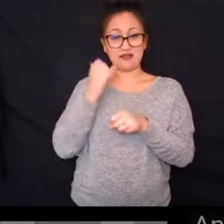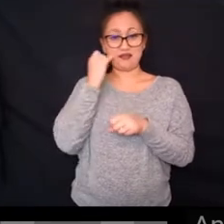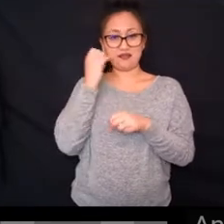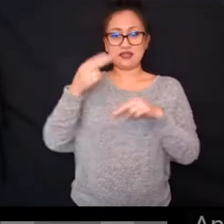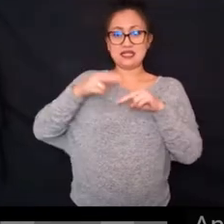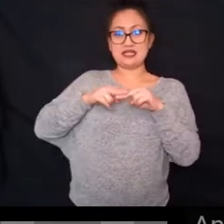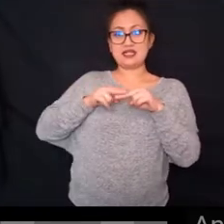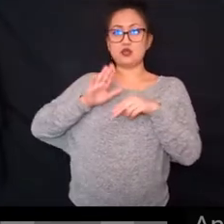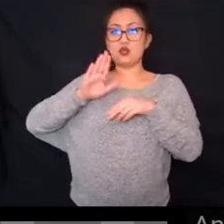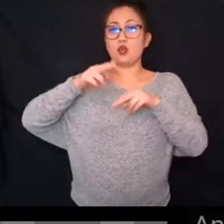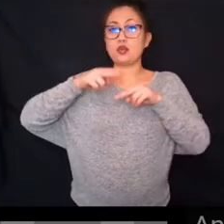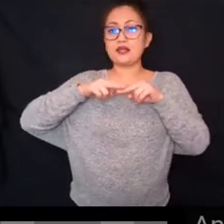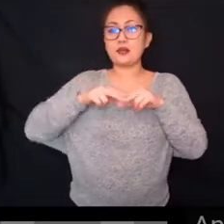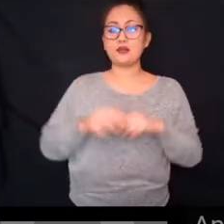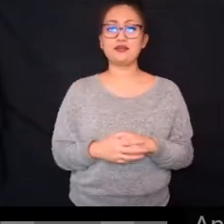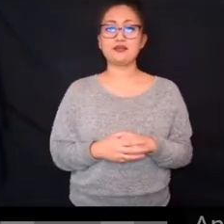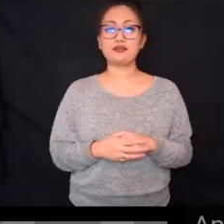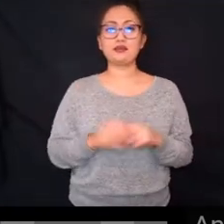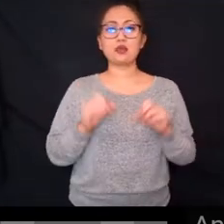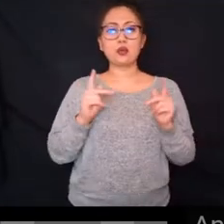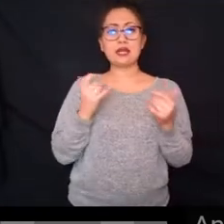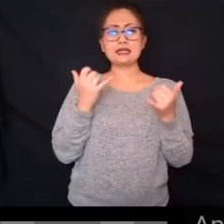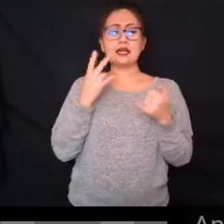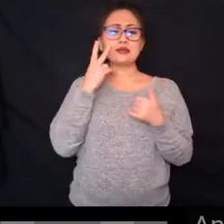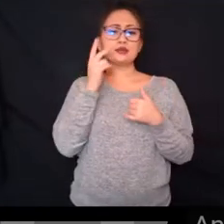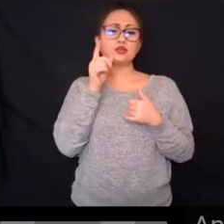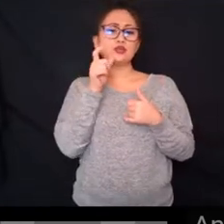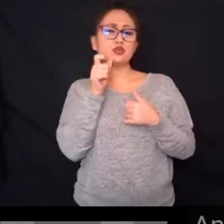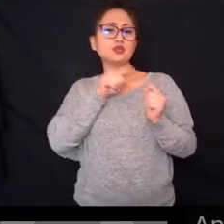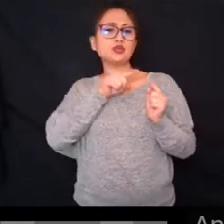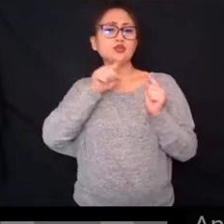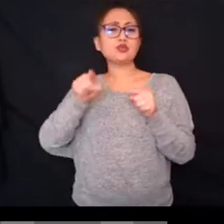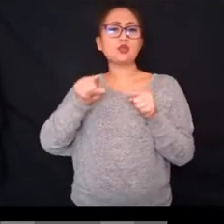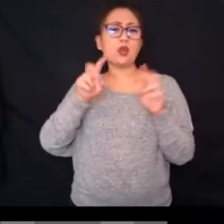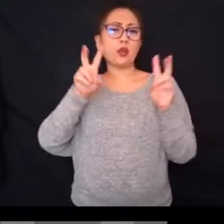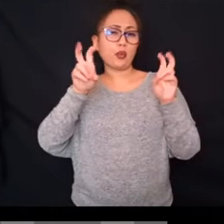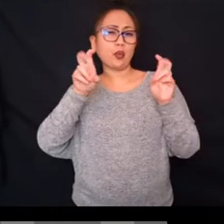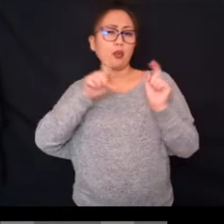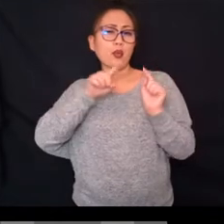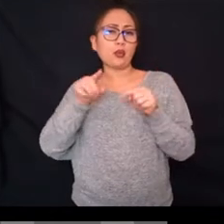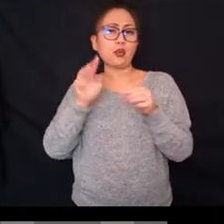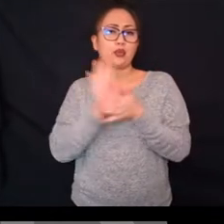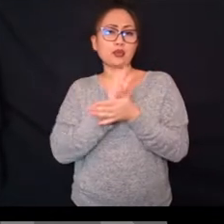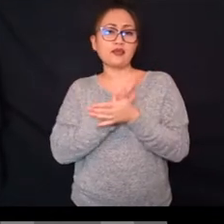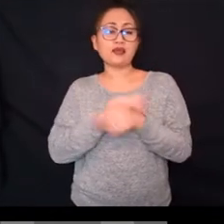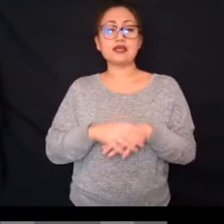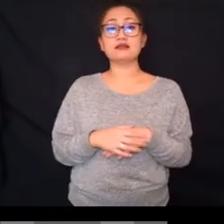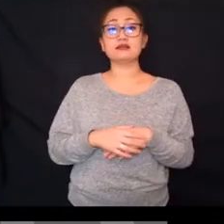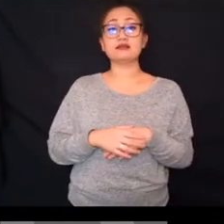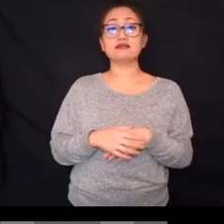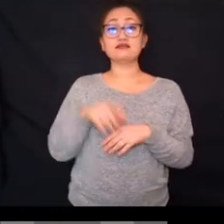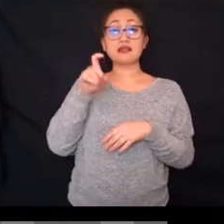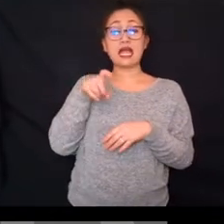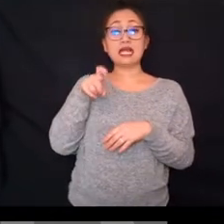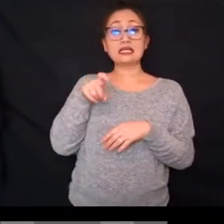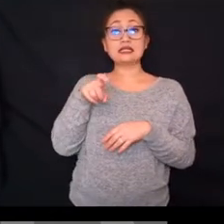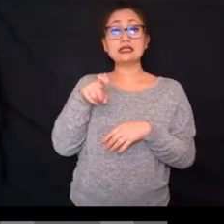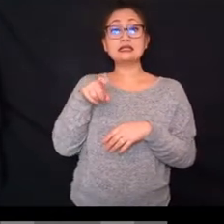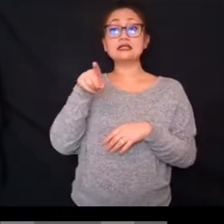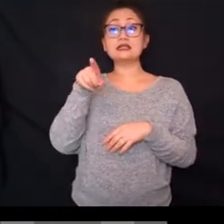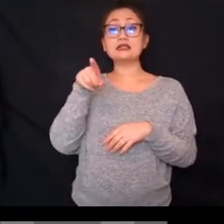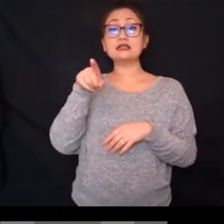be. Let's see who is going to go to the movies today. And I need 1, 2, 3, 4. And Benjamin,